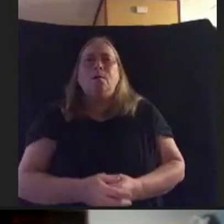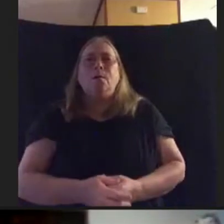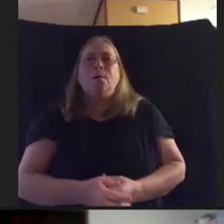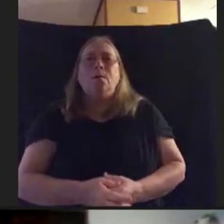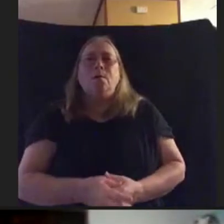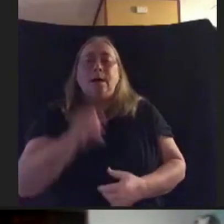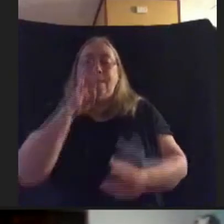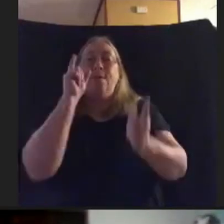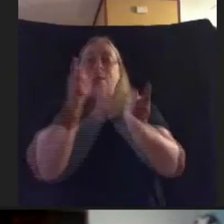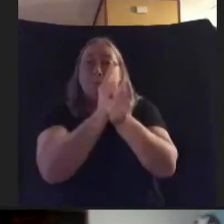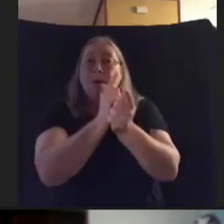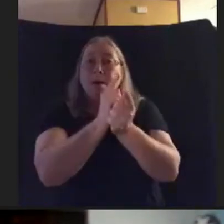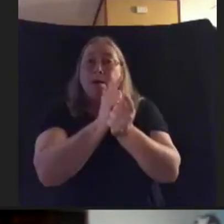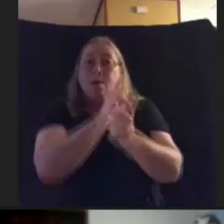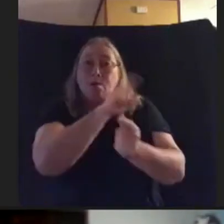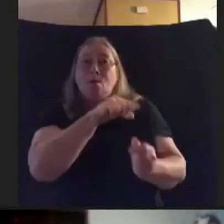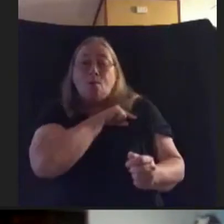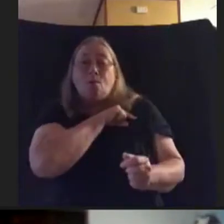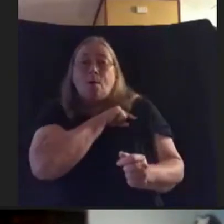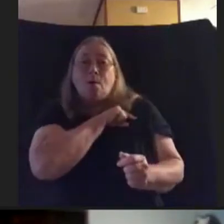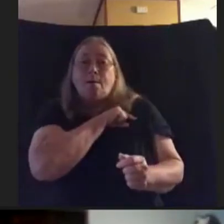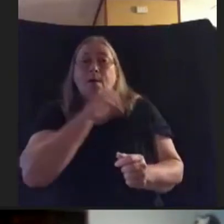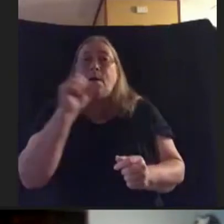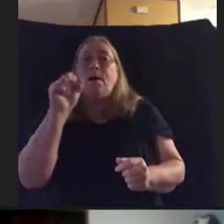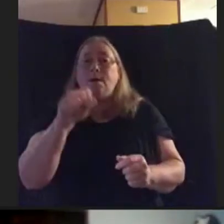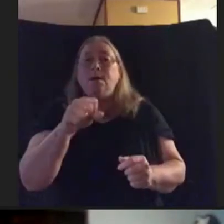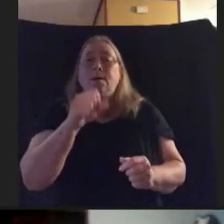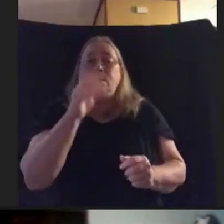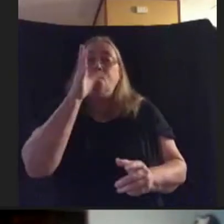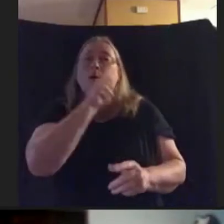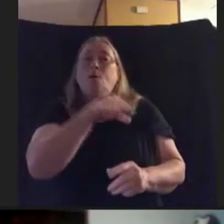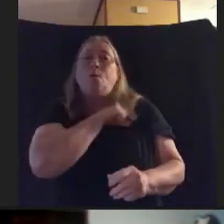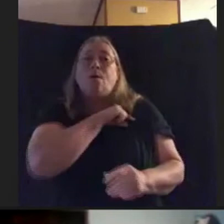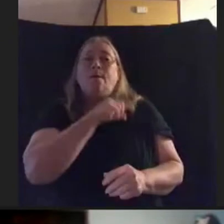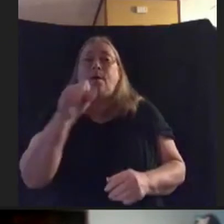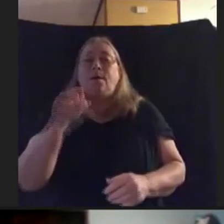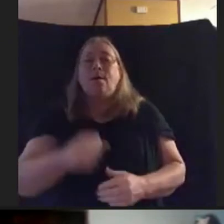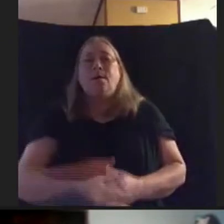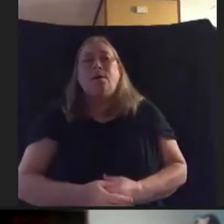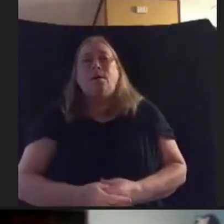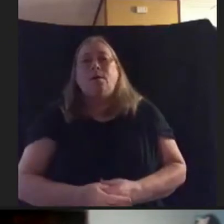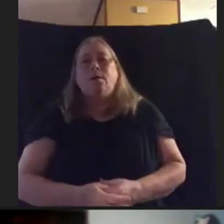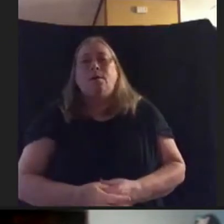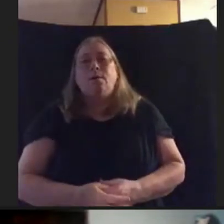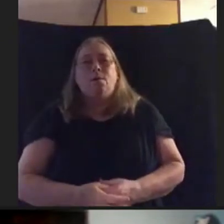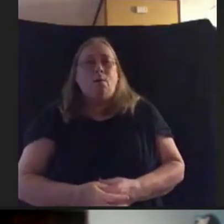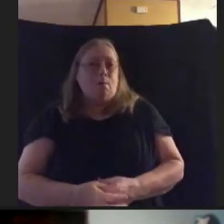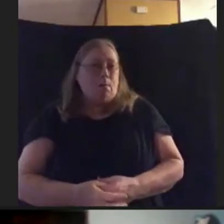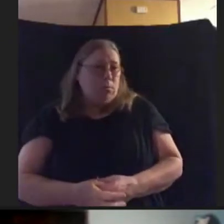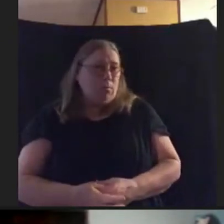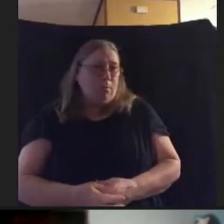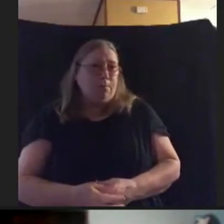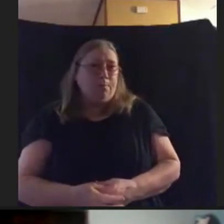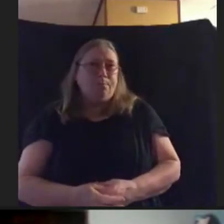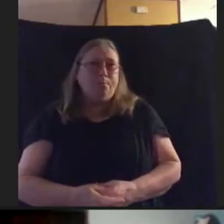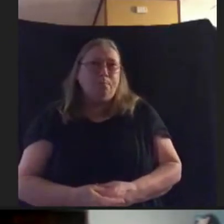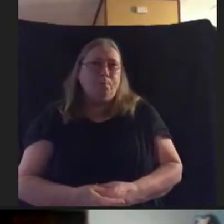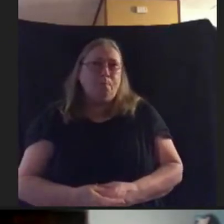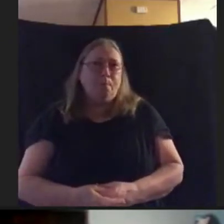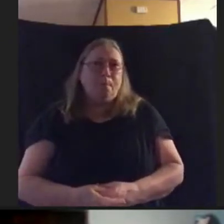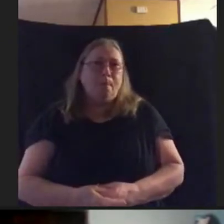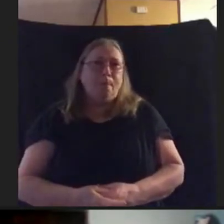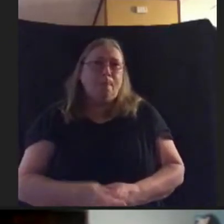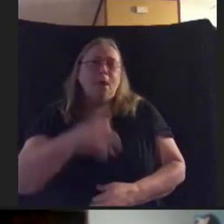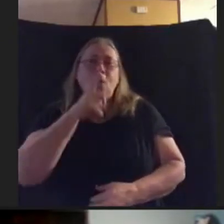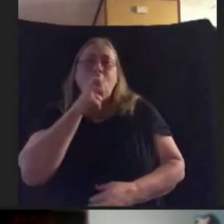qualify. Absolutely, they qualify. Okay, thanks, guys. Okay, who is eligible to get the